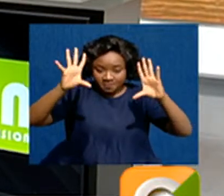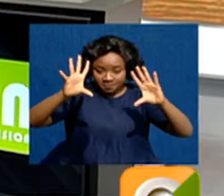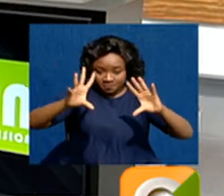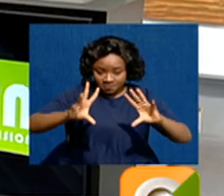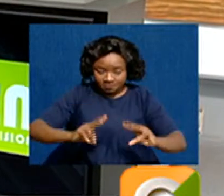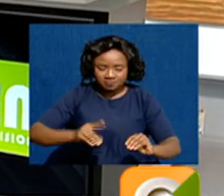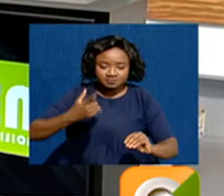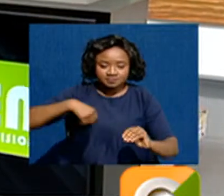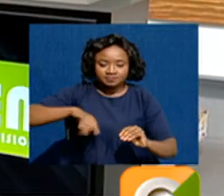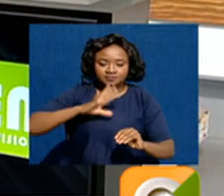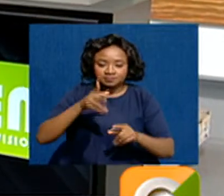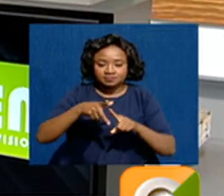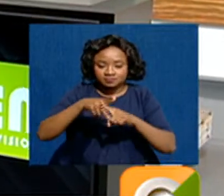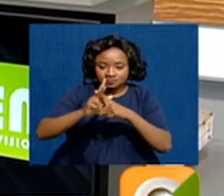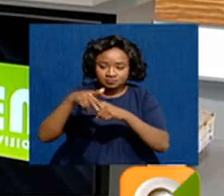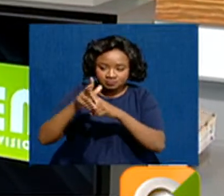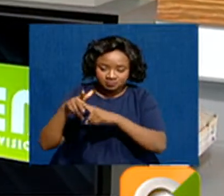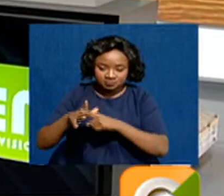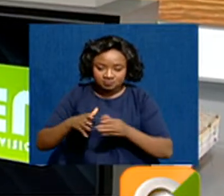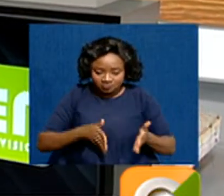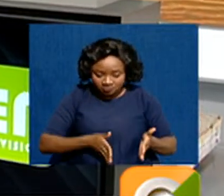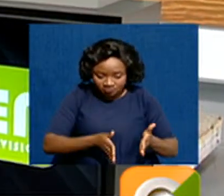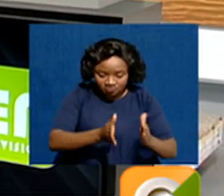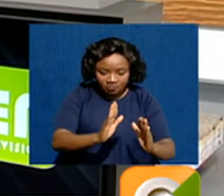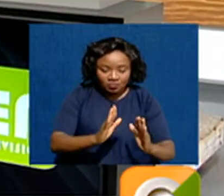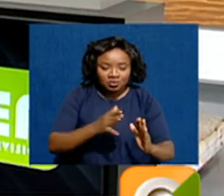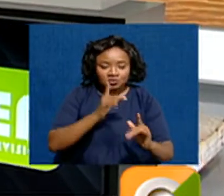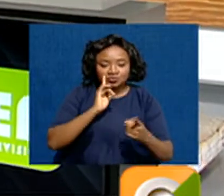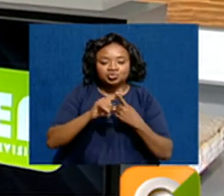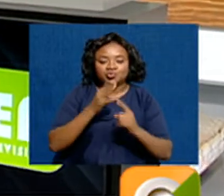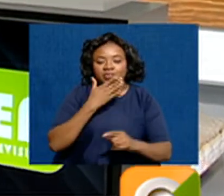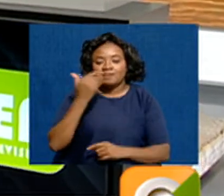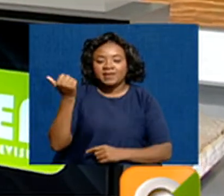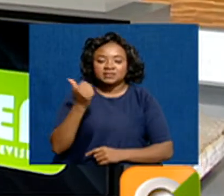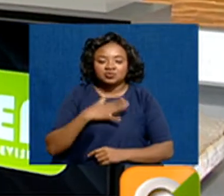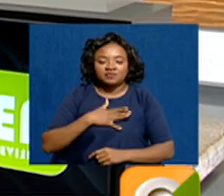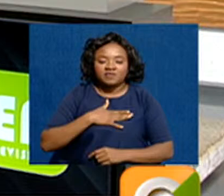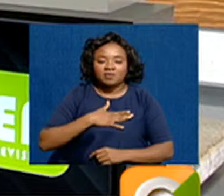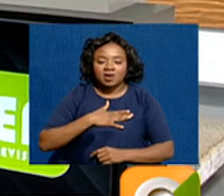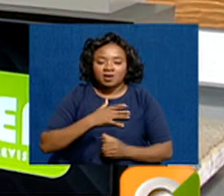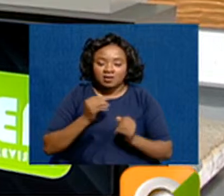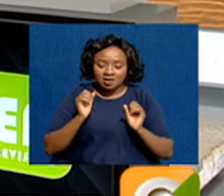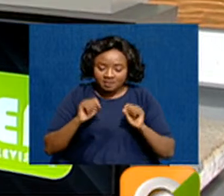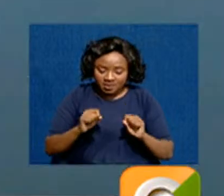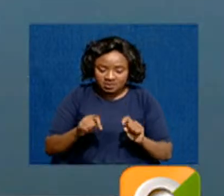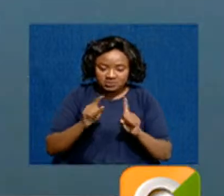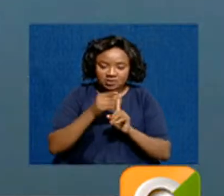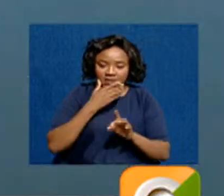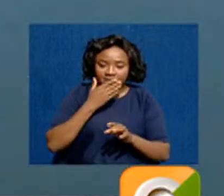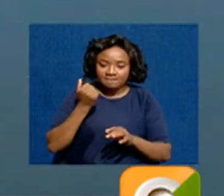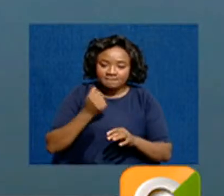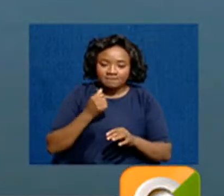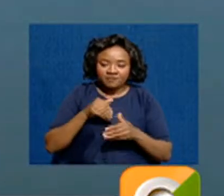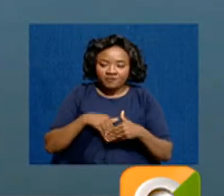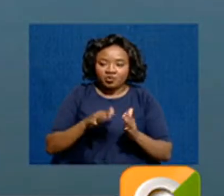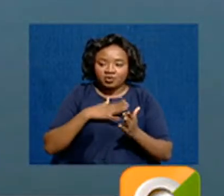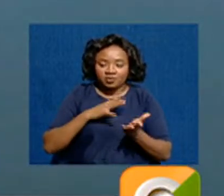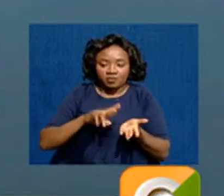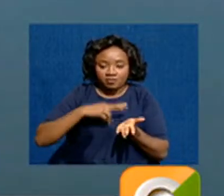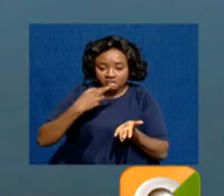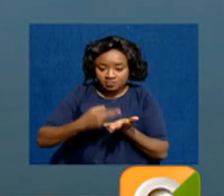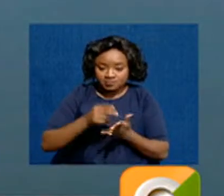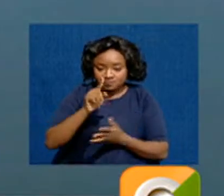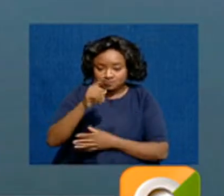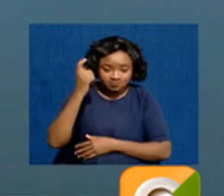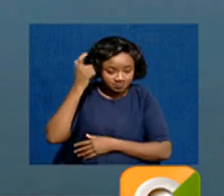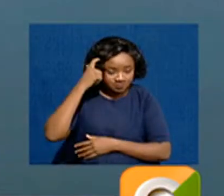the roads, to the best of our ability based on our resources. Remember, we will